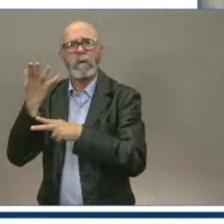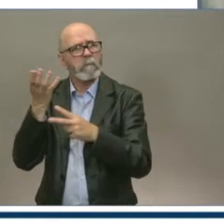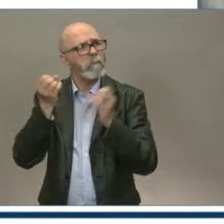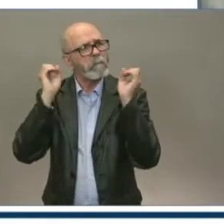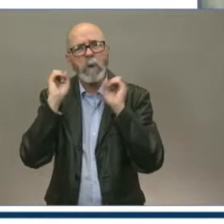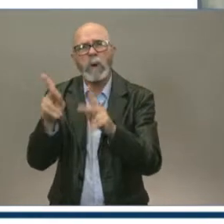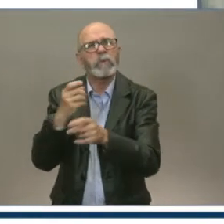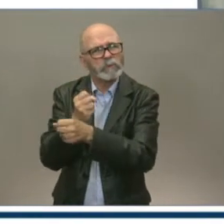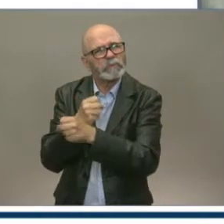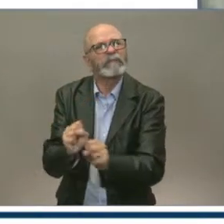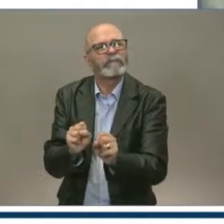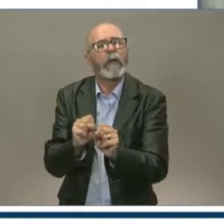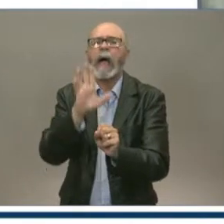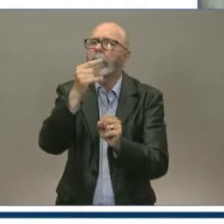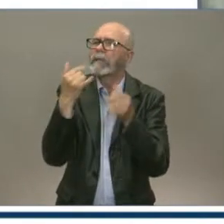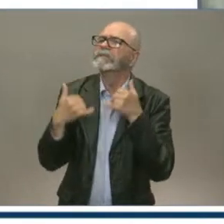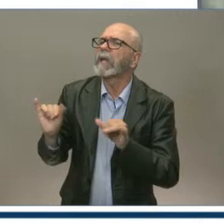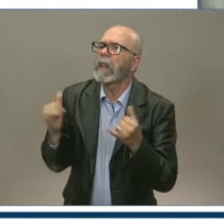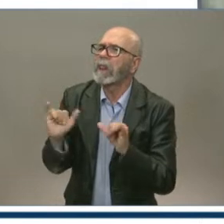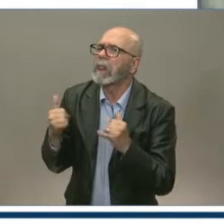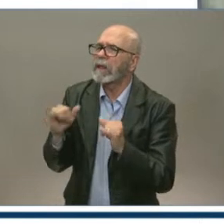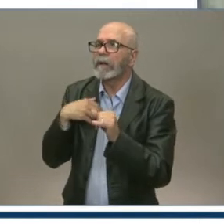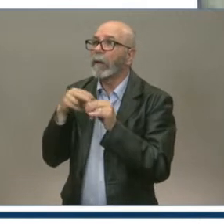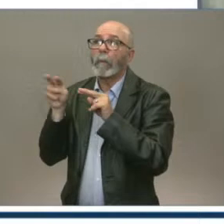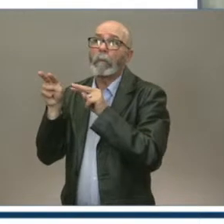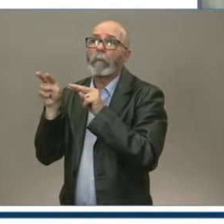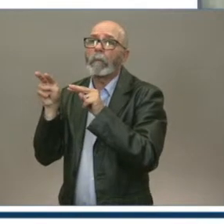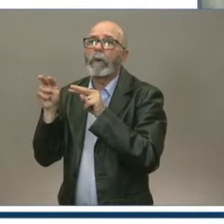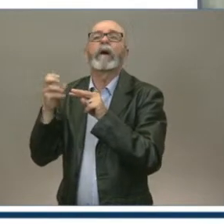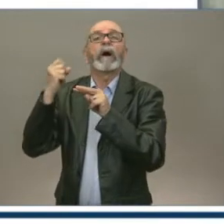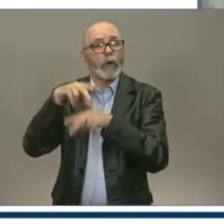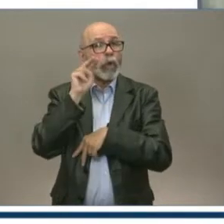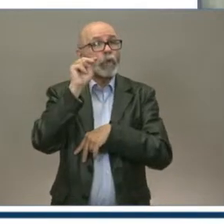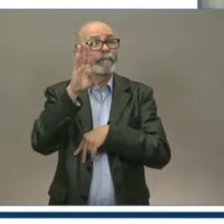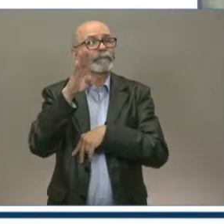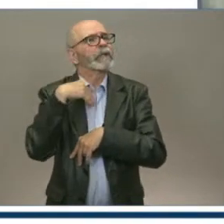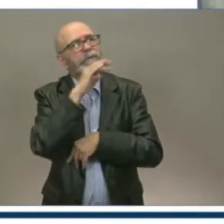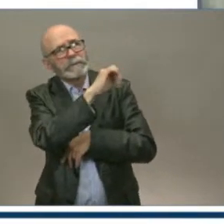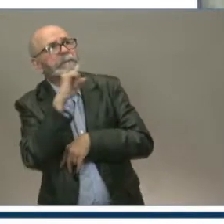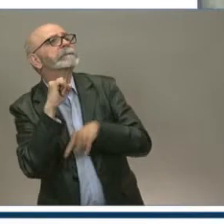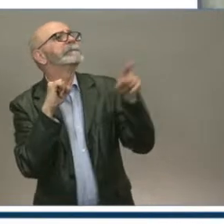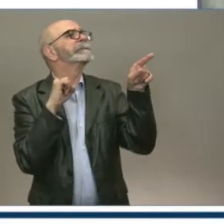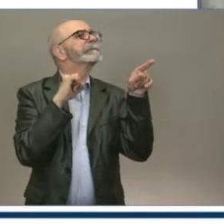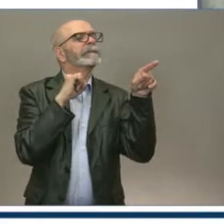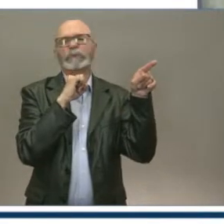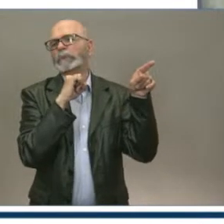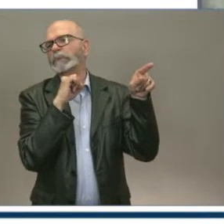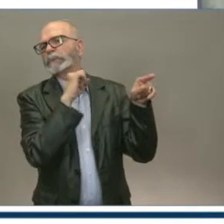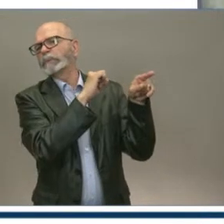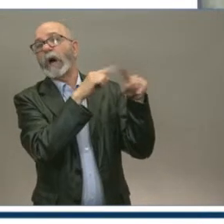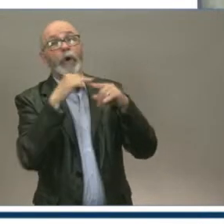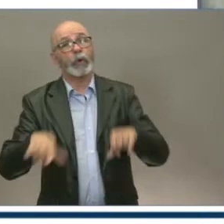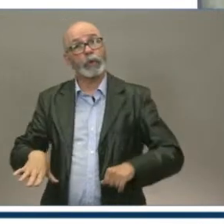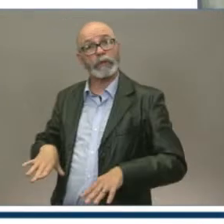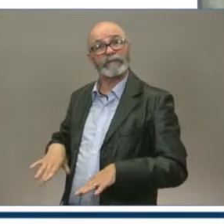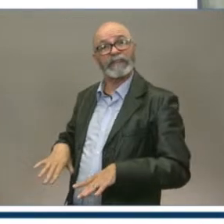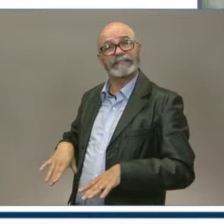So we started, New Brunswick was the first jurisdiction that we saw that opportunity once Newfoundland's